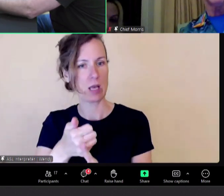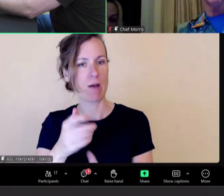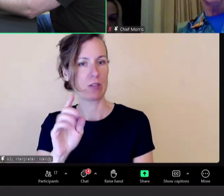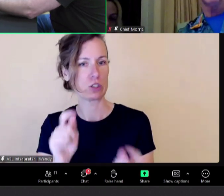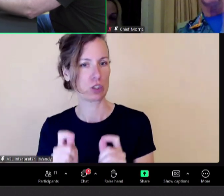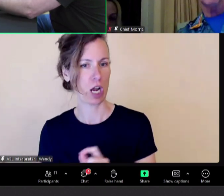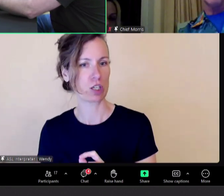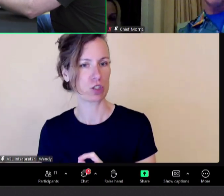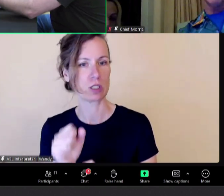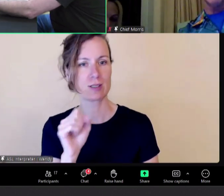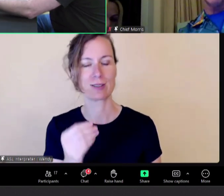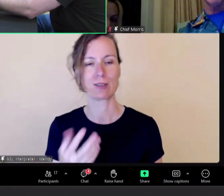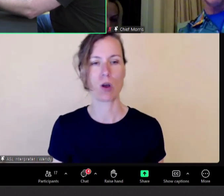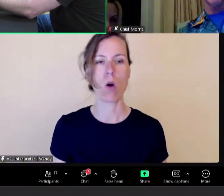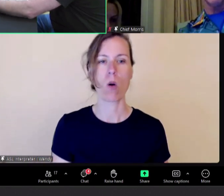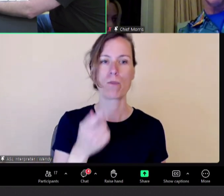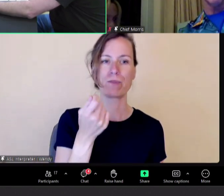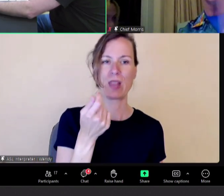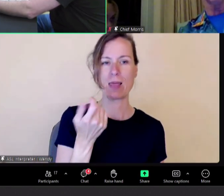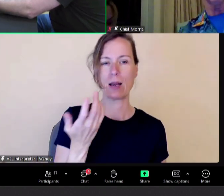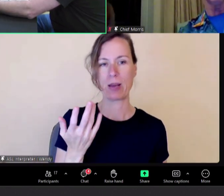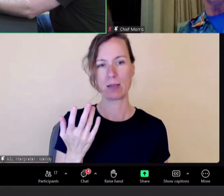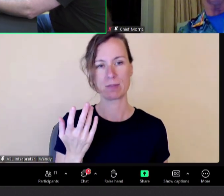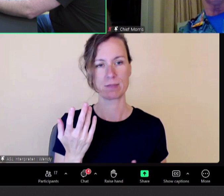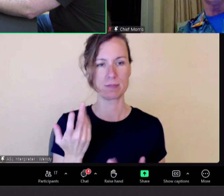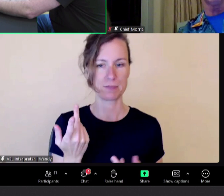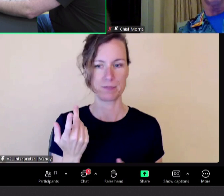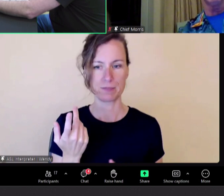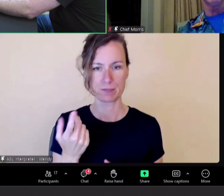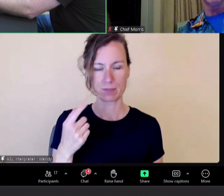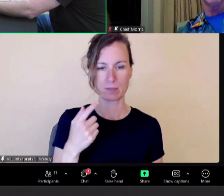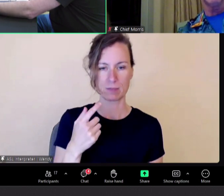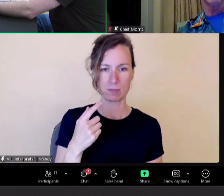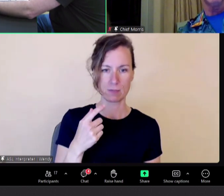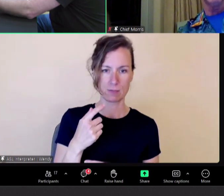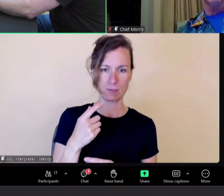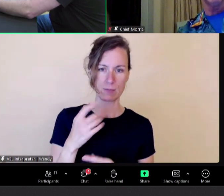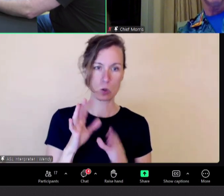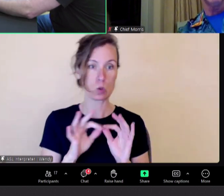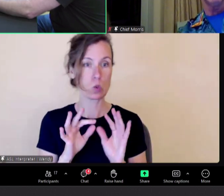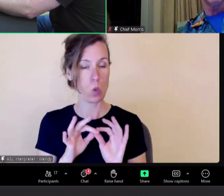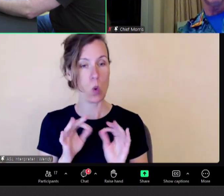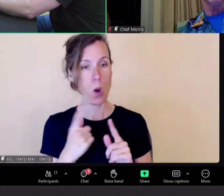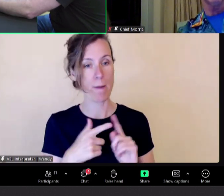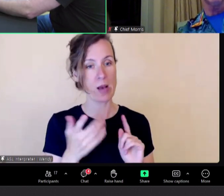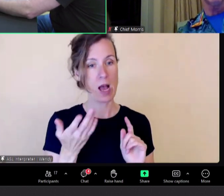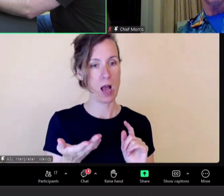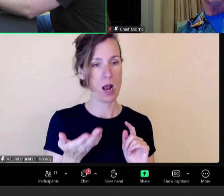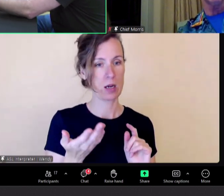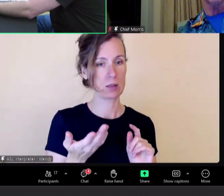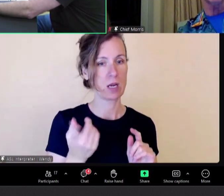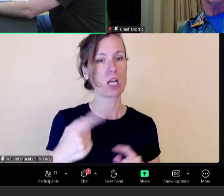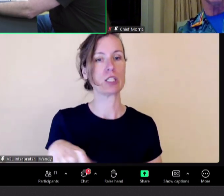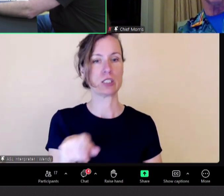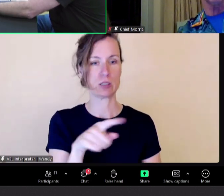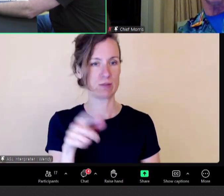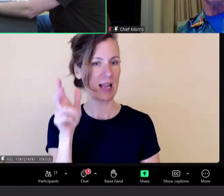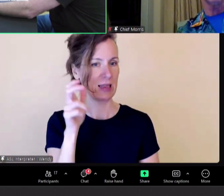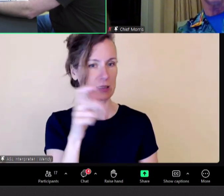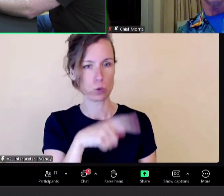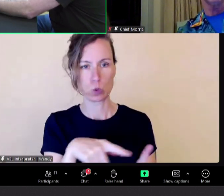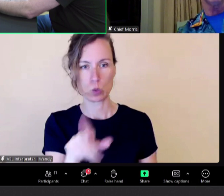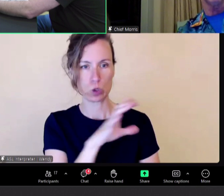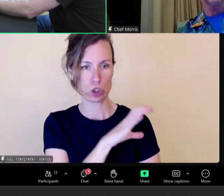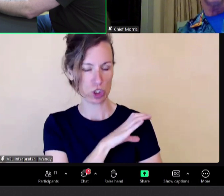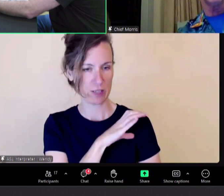little anecdotal, right? And it's listening to chiefs that were aware of the problem, made a decision that we need to do something about